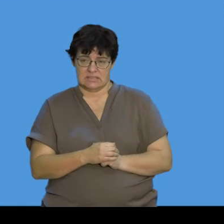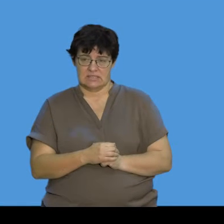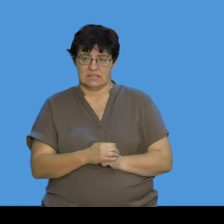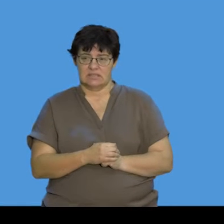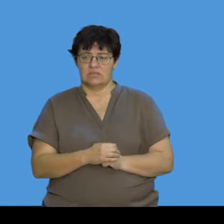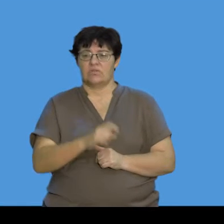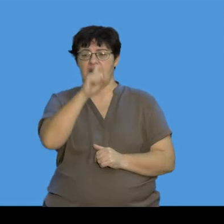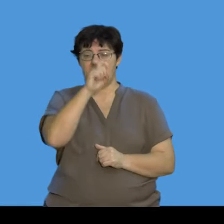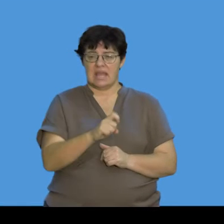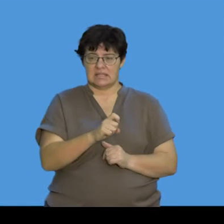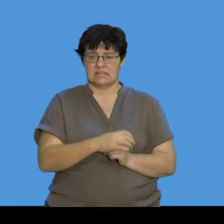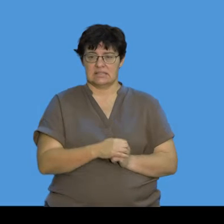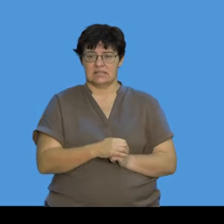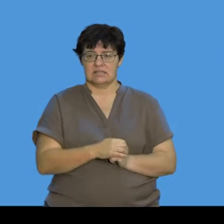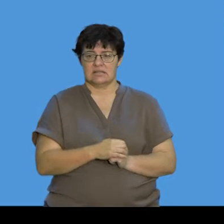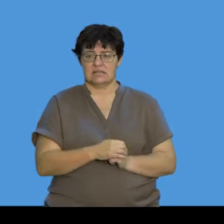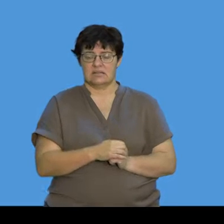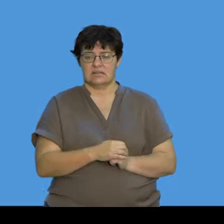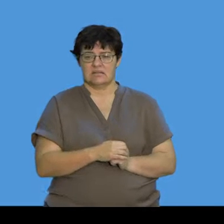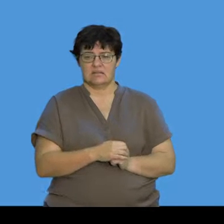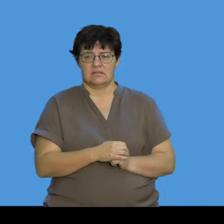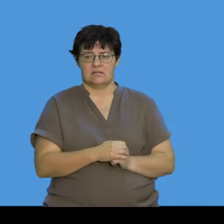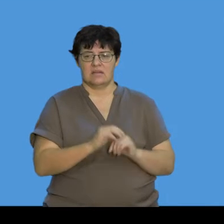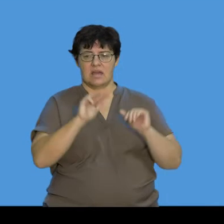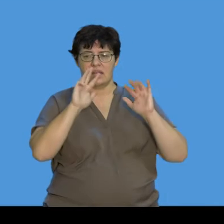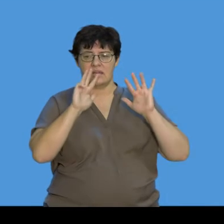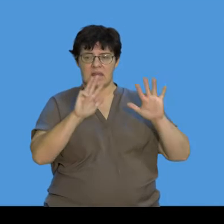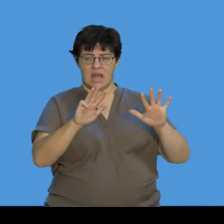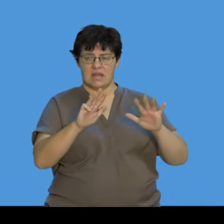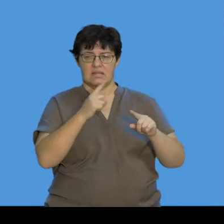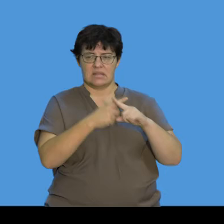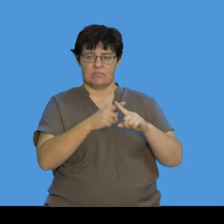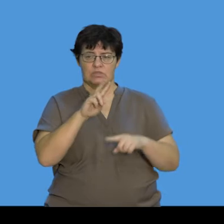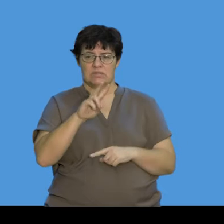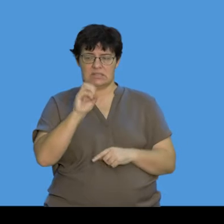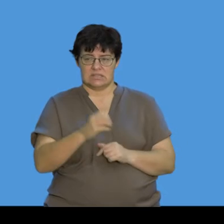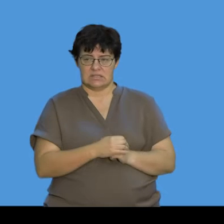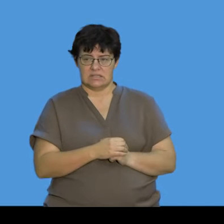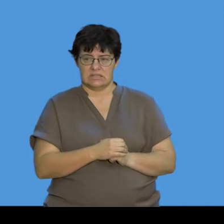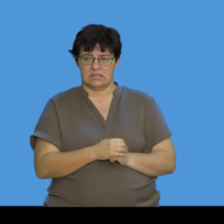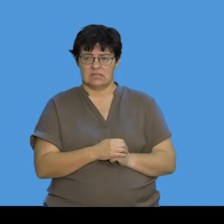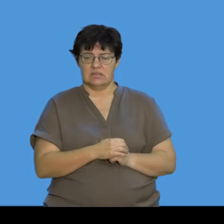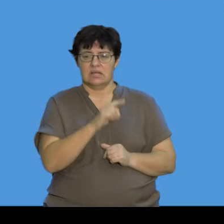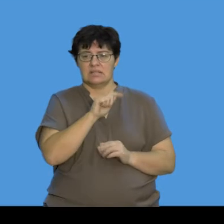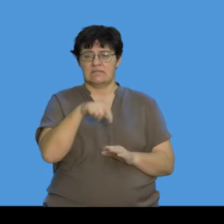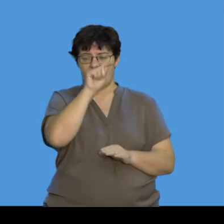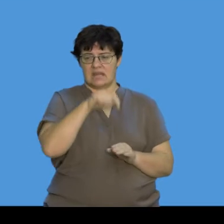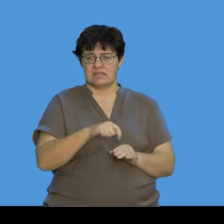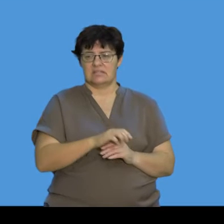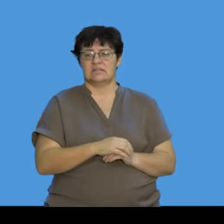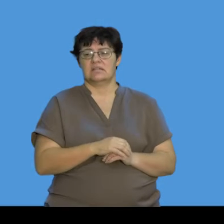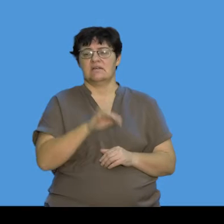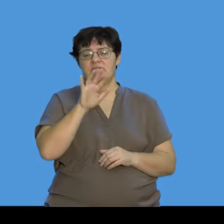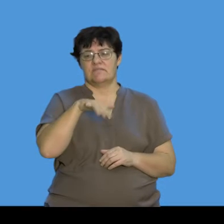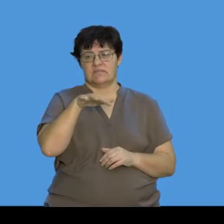my x will be equals to 9 multiplied by 20 divided by 15. Then you can just press your